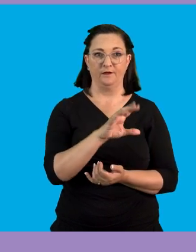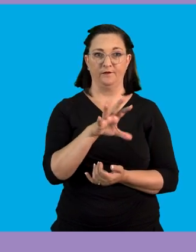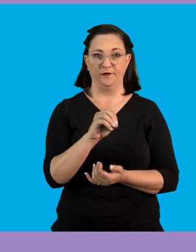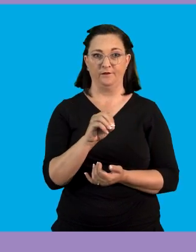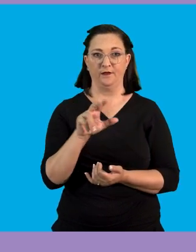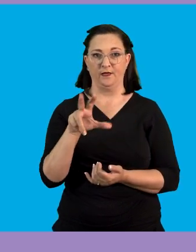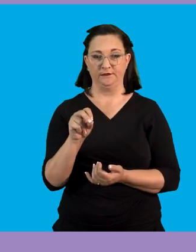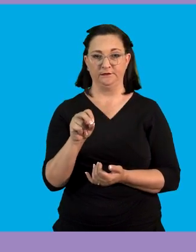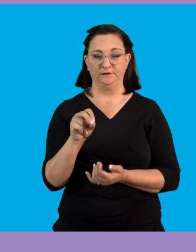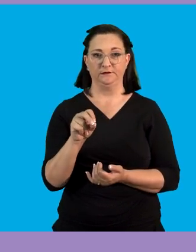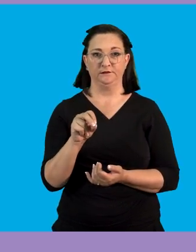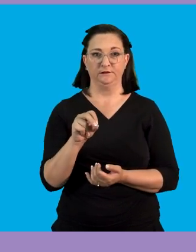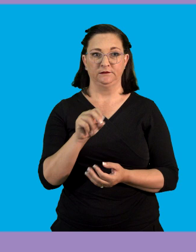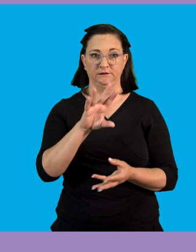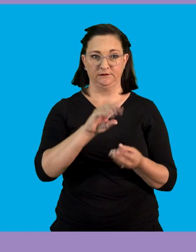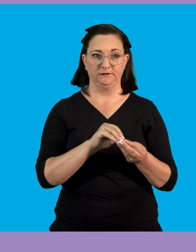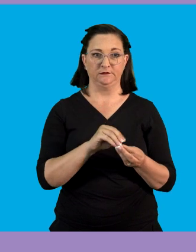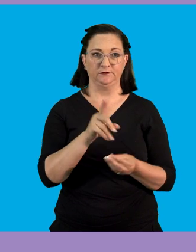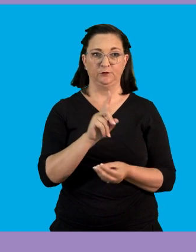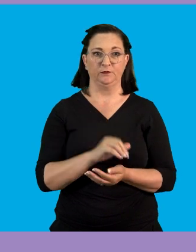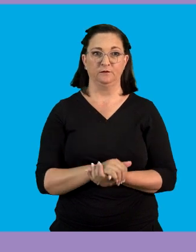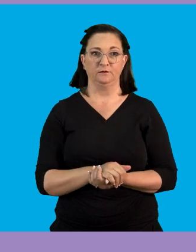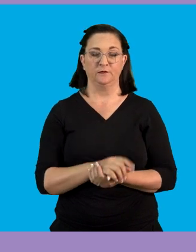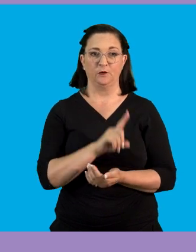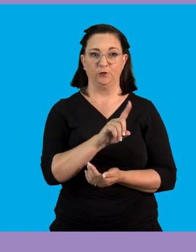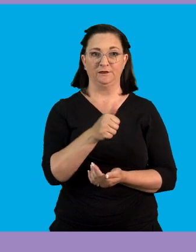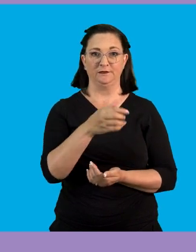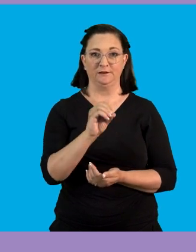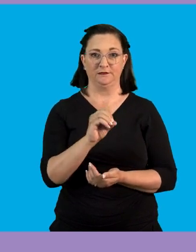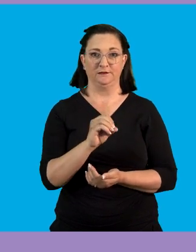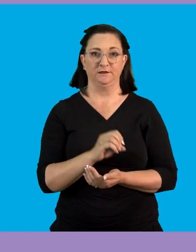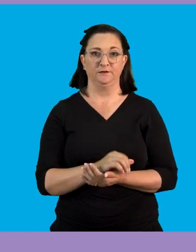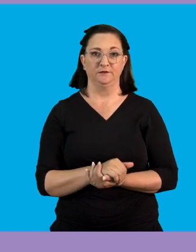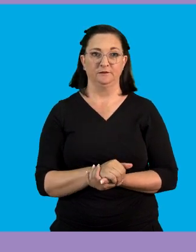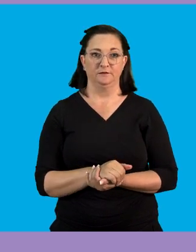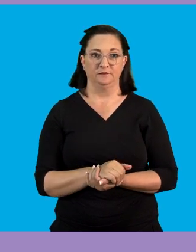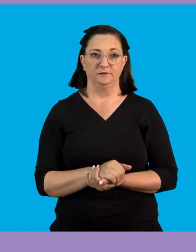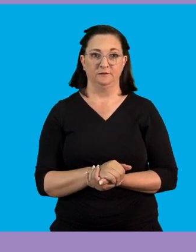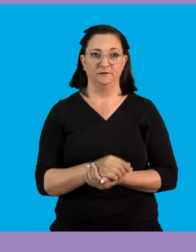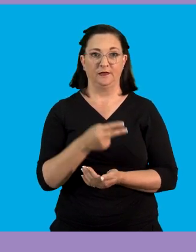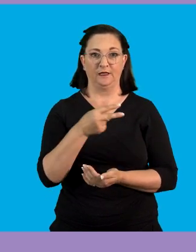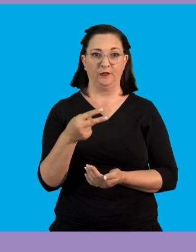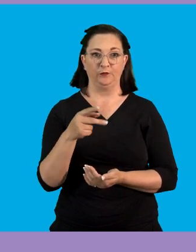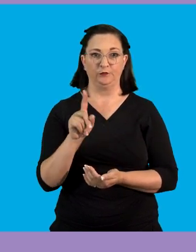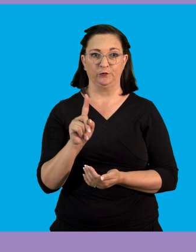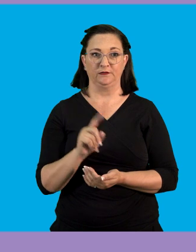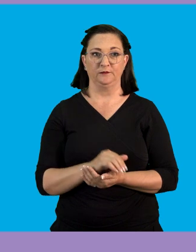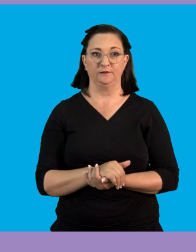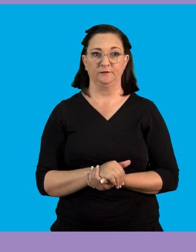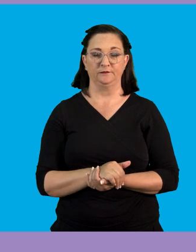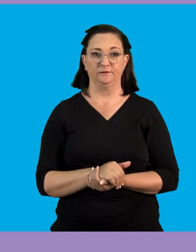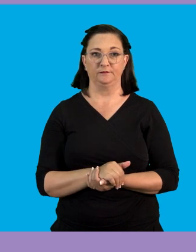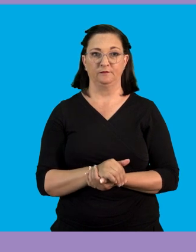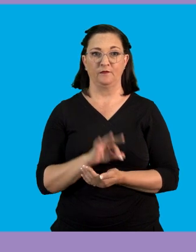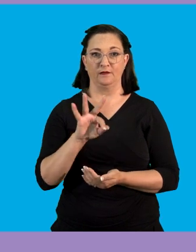well, 30 degrees, 50 degrees, and 80 degrees, which when we add would give us 160 degrees, which